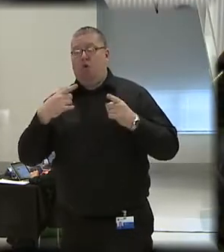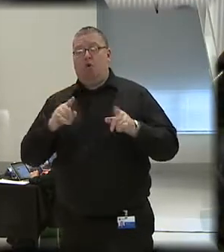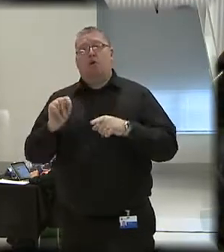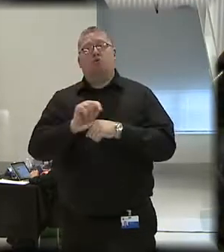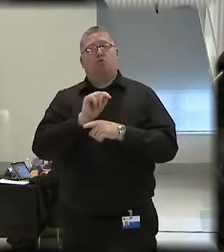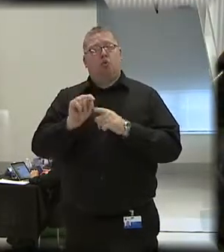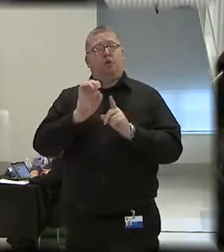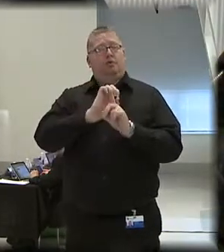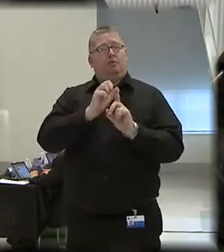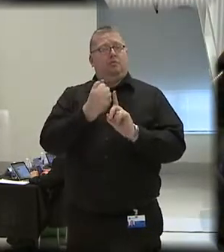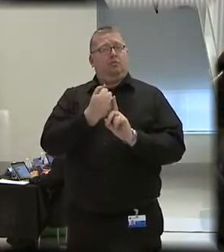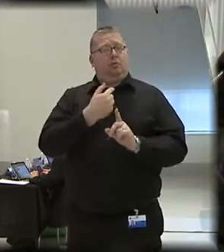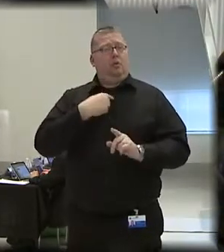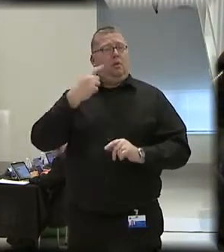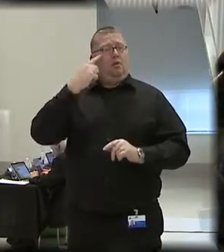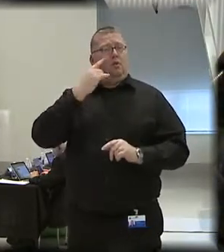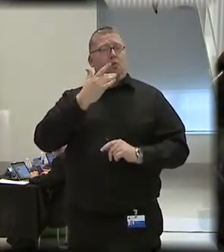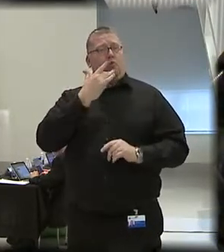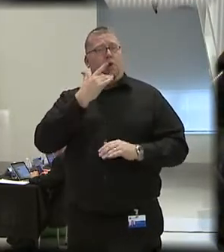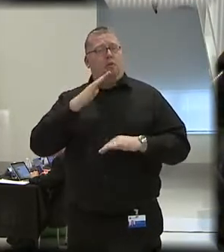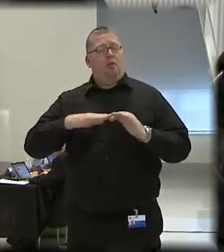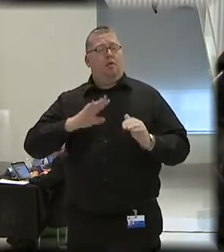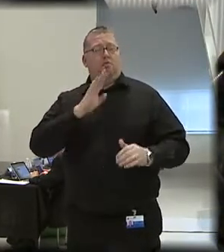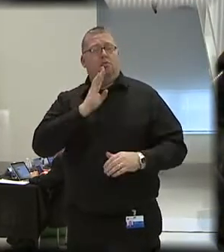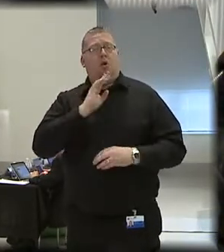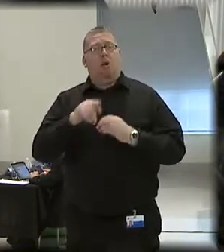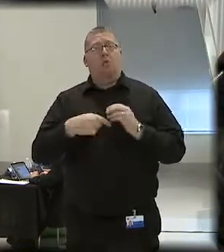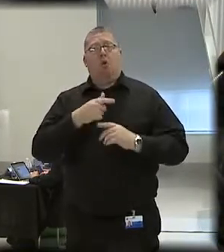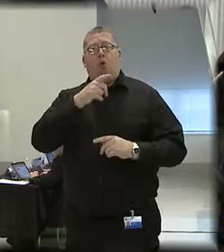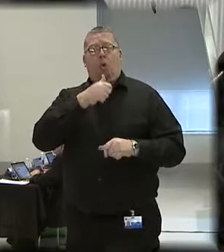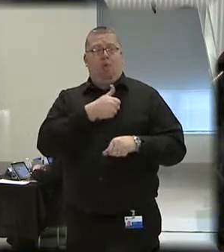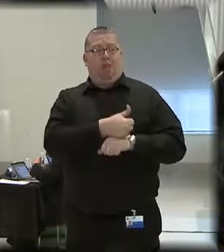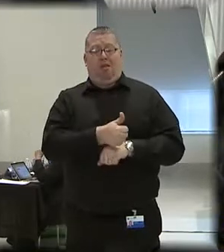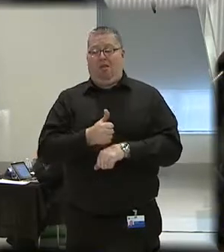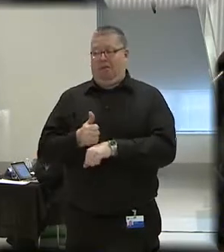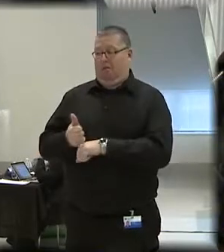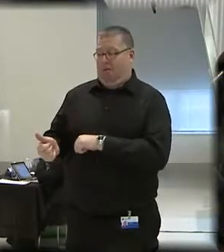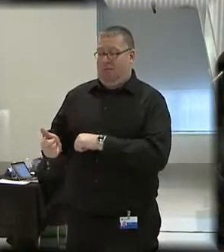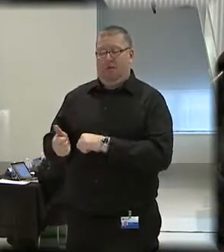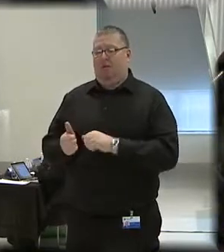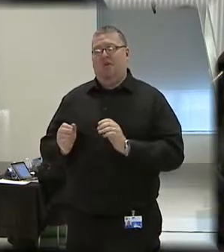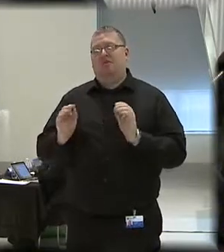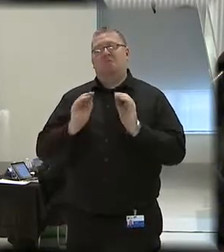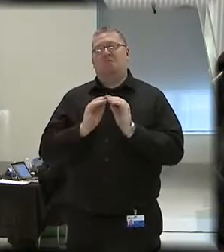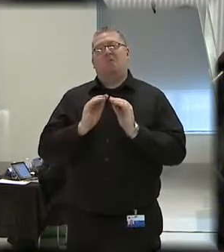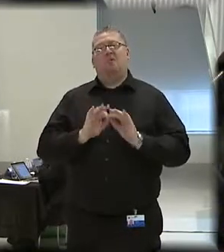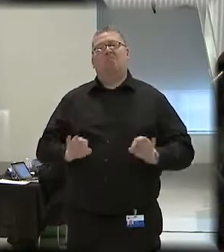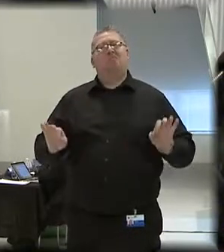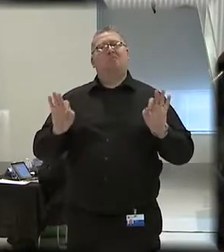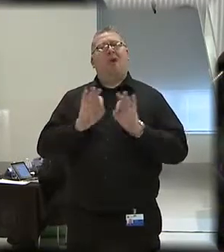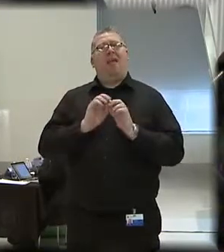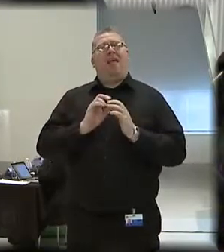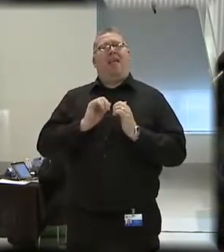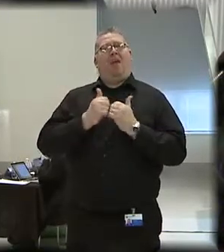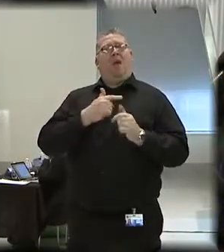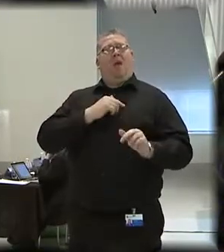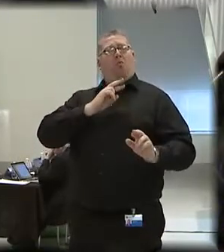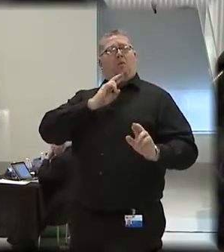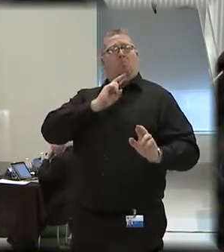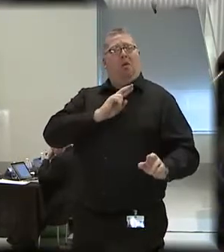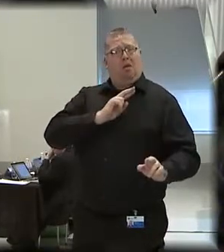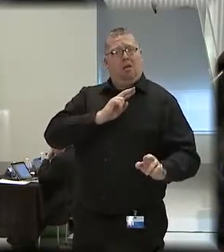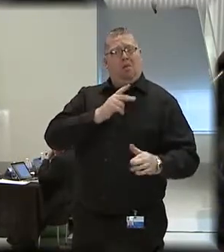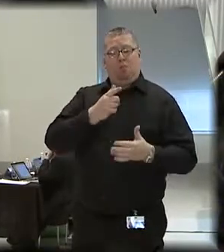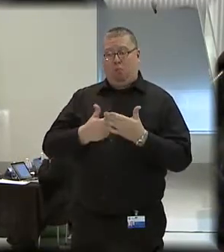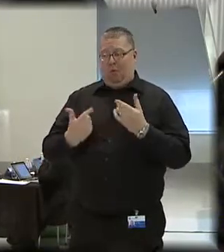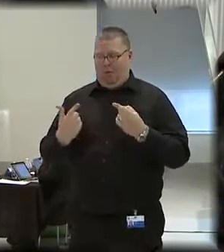scenario. So I think rather than talk about who's at fault, it was more how I responded or what happened